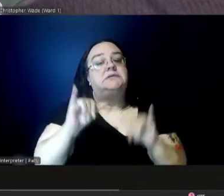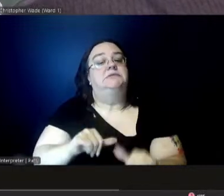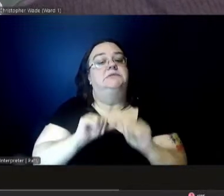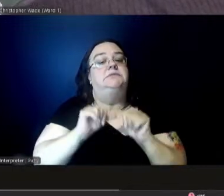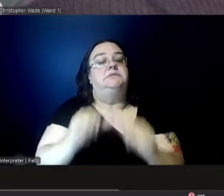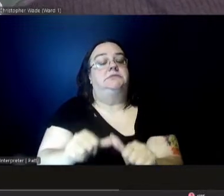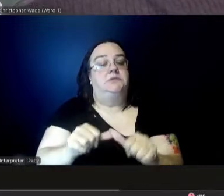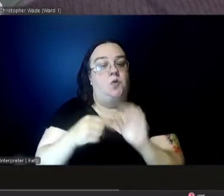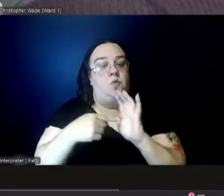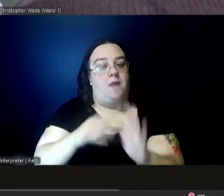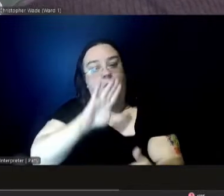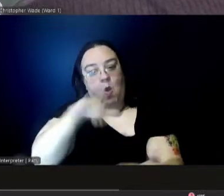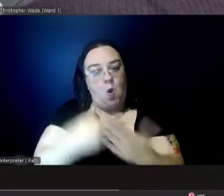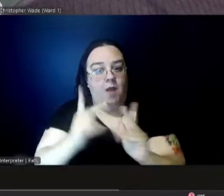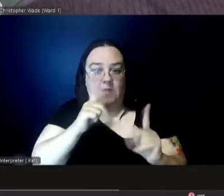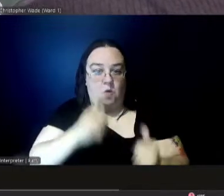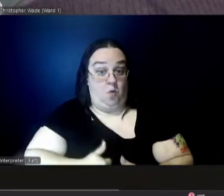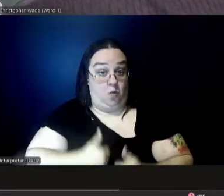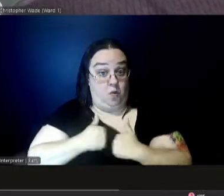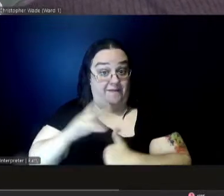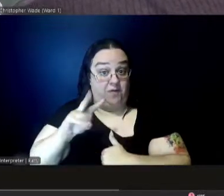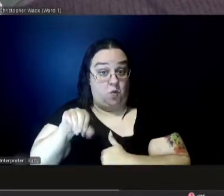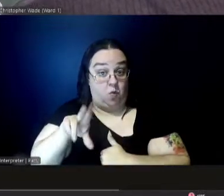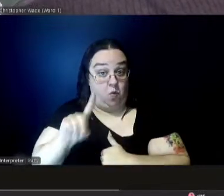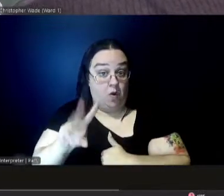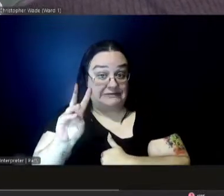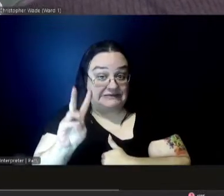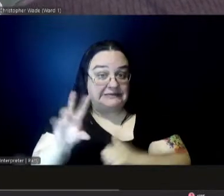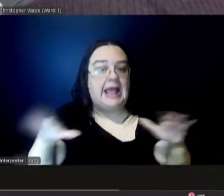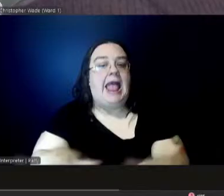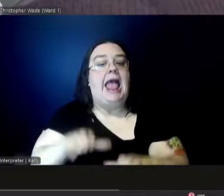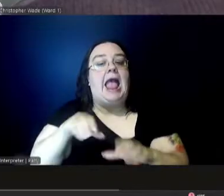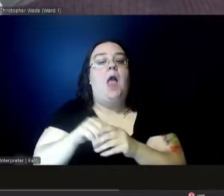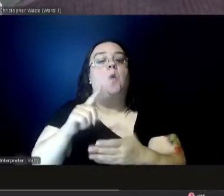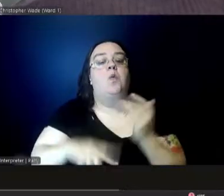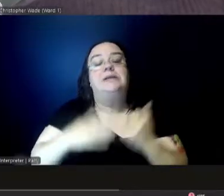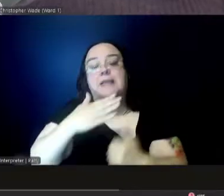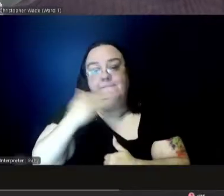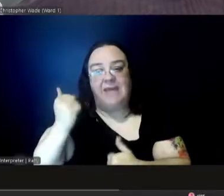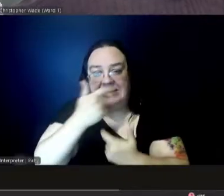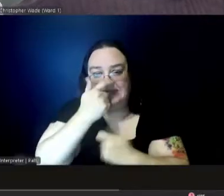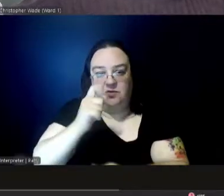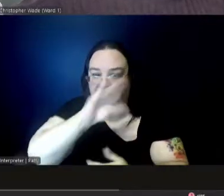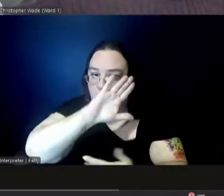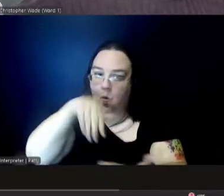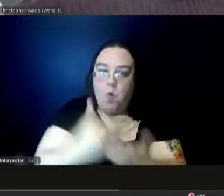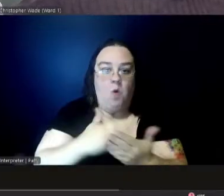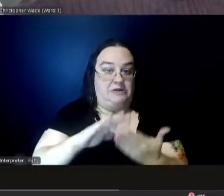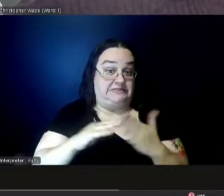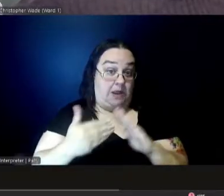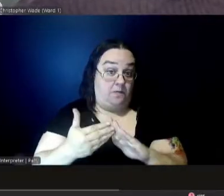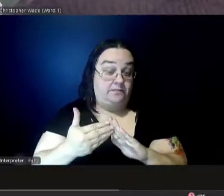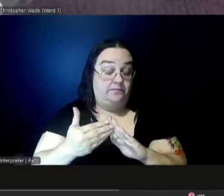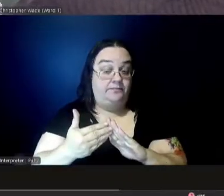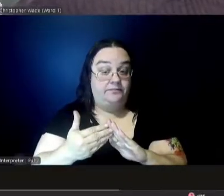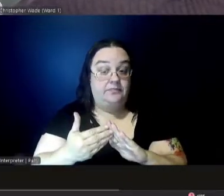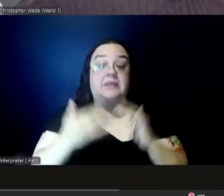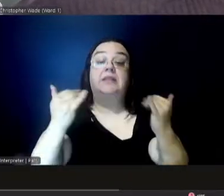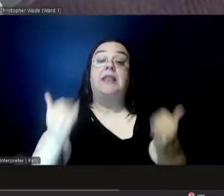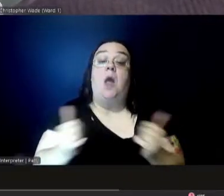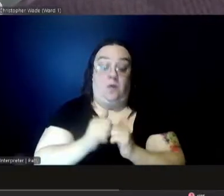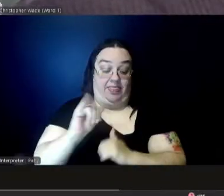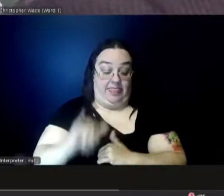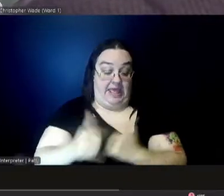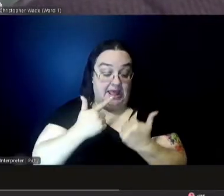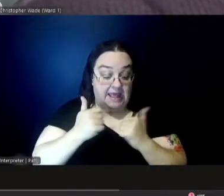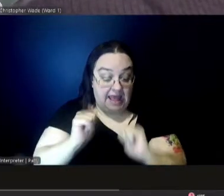every resident in Ward 6 and to act in the best interest of the entire town. And in that effort, when